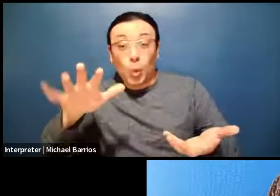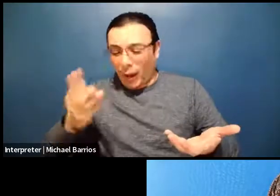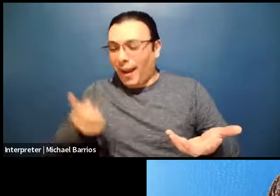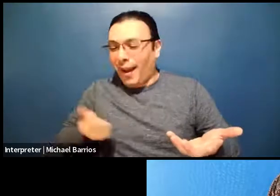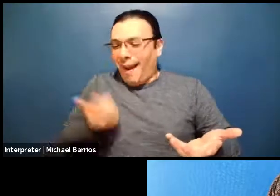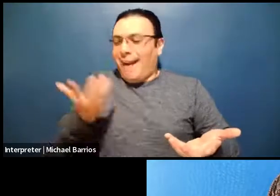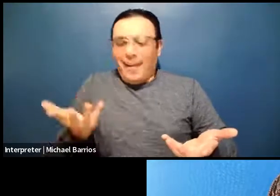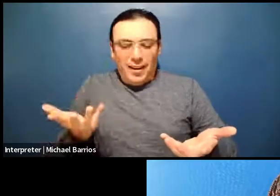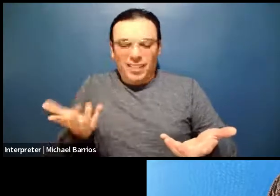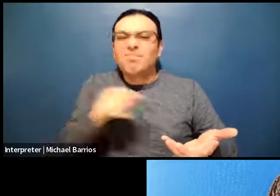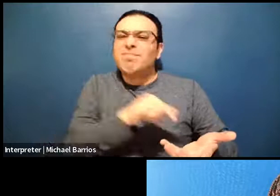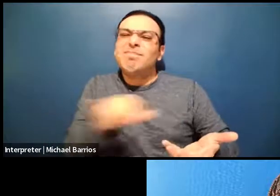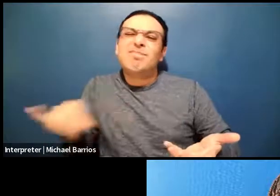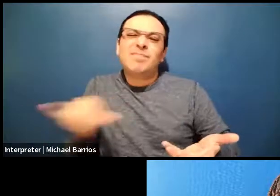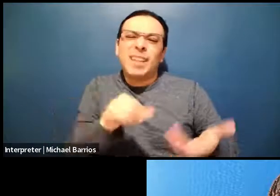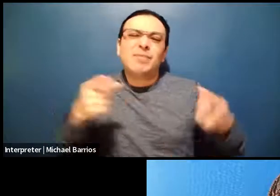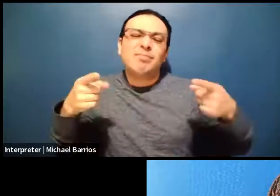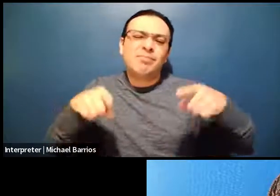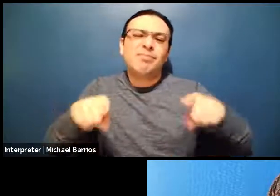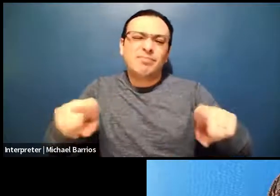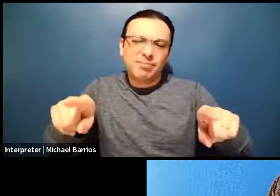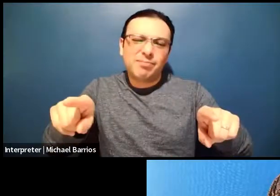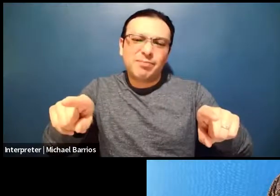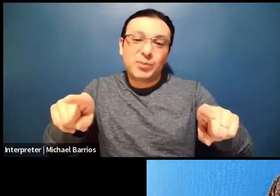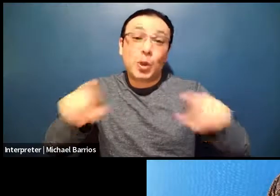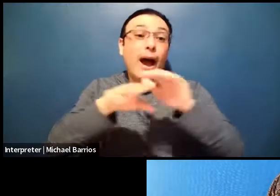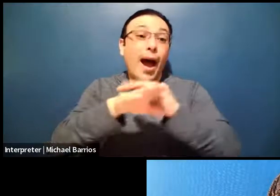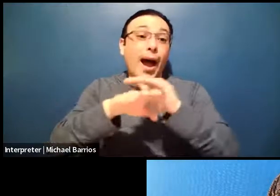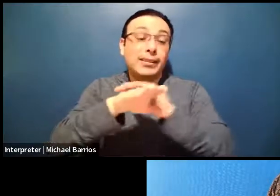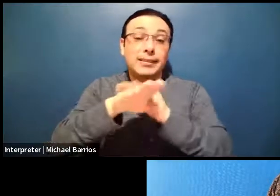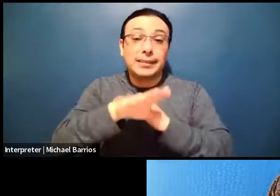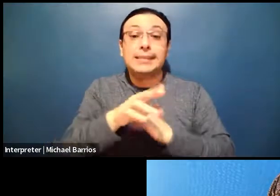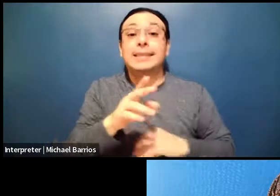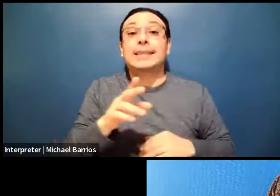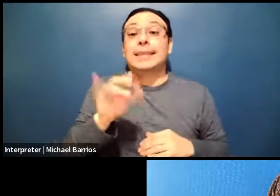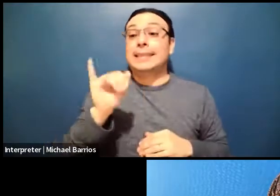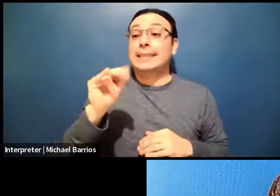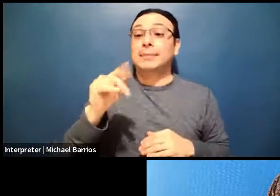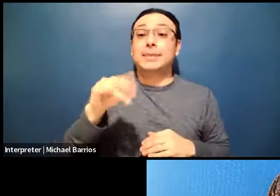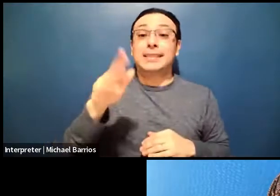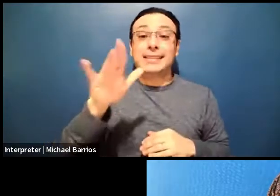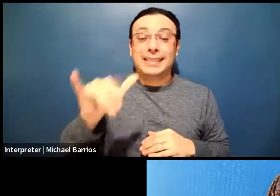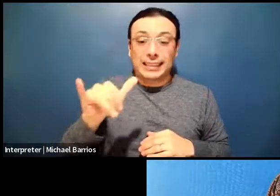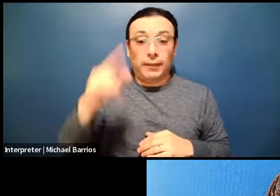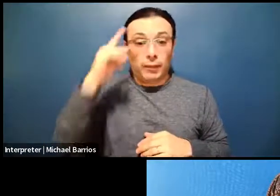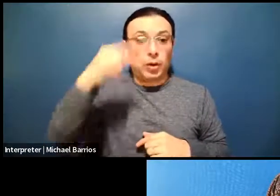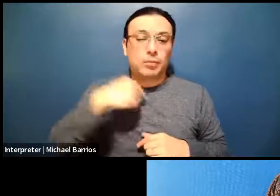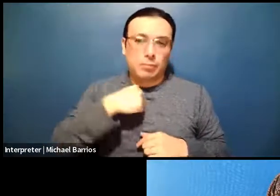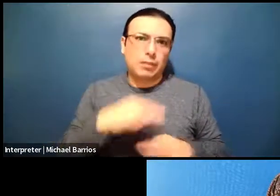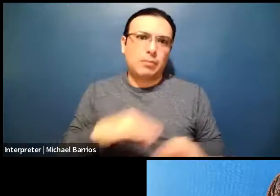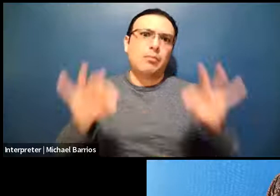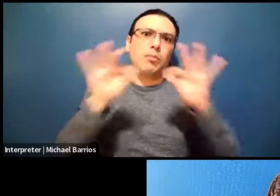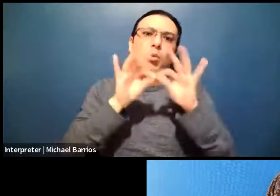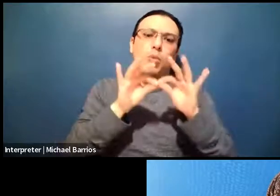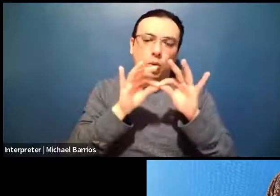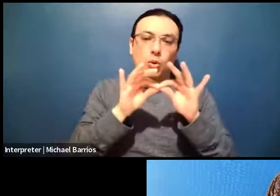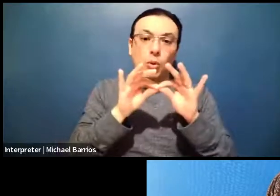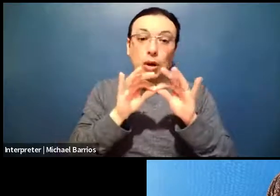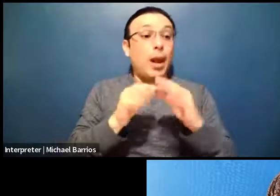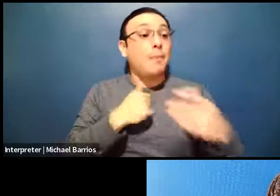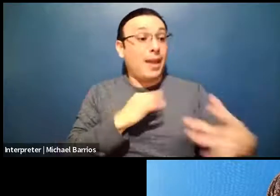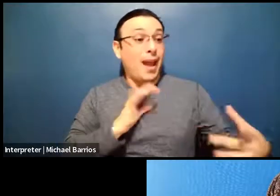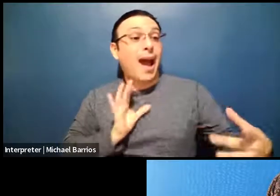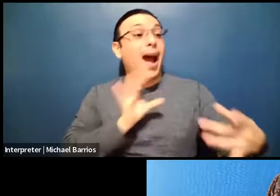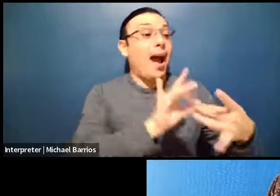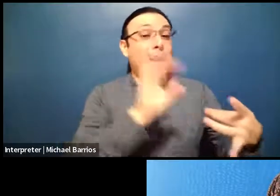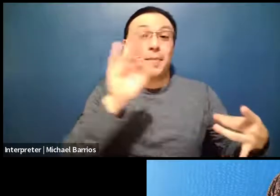Access intimacy has been a key part of what disabled belonging has meant for me. There is no belonging without access intimacy, no